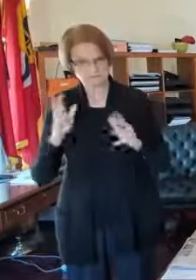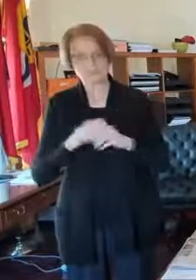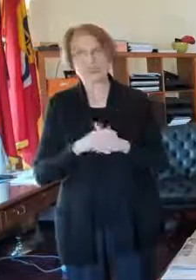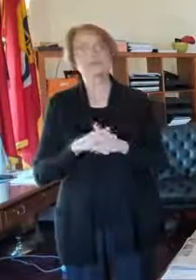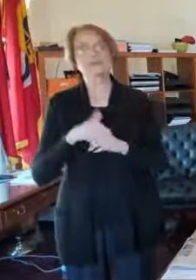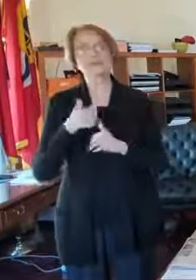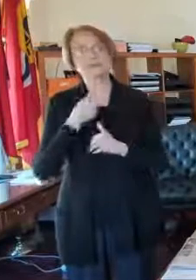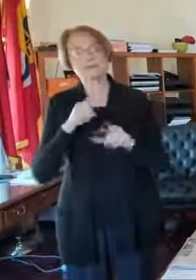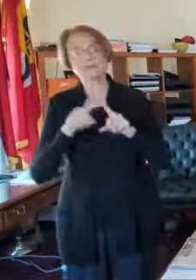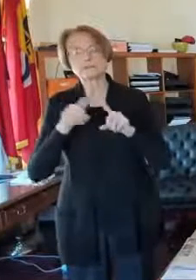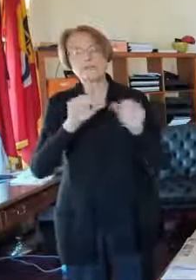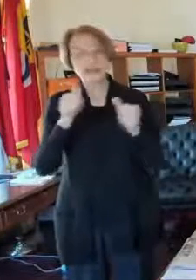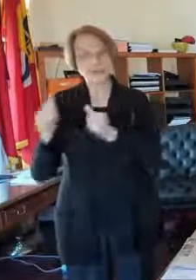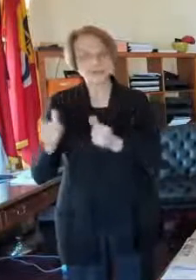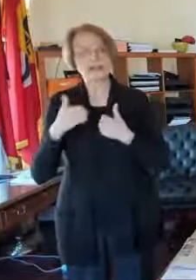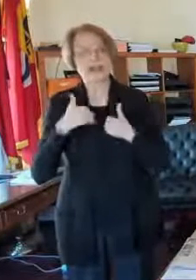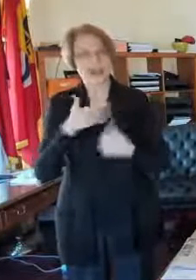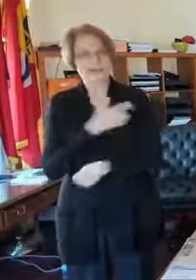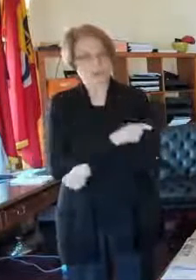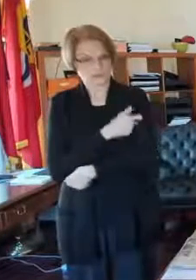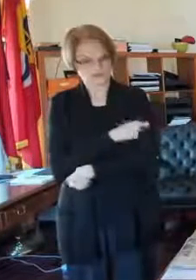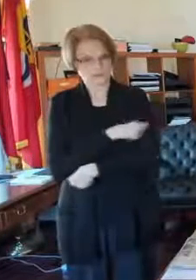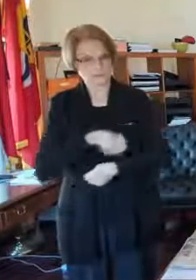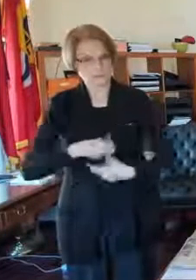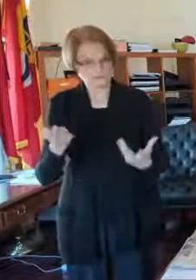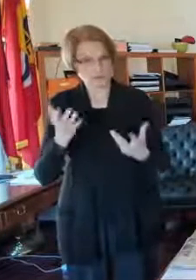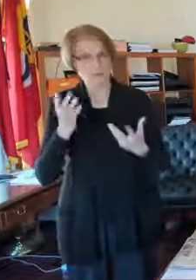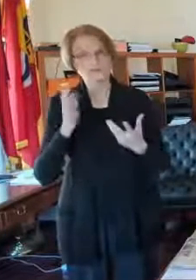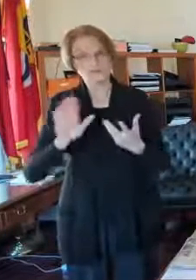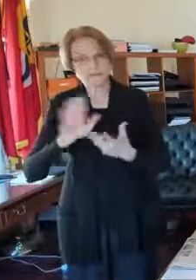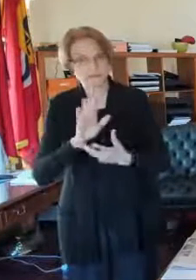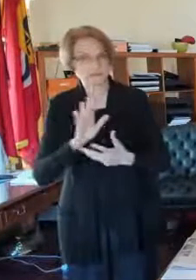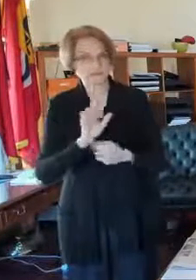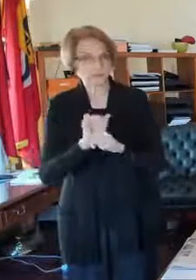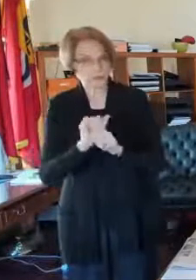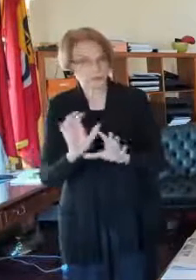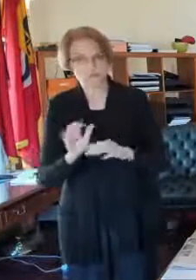and they are vaccinated their folks. Hospitals have